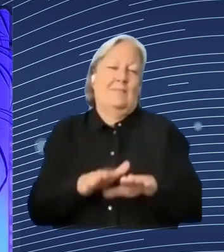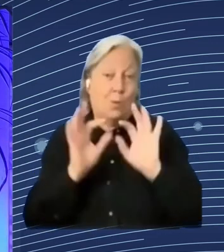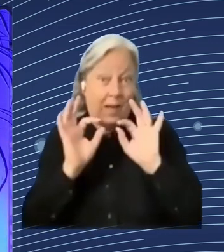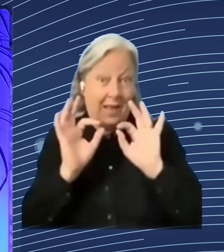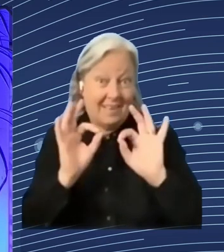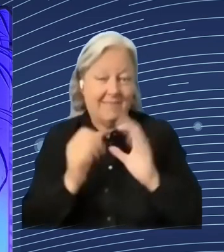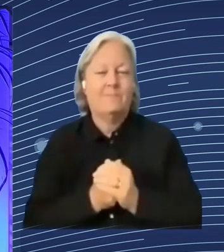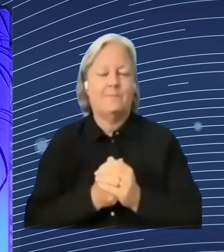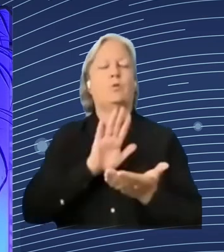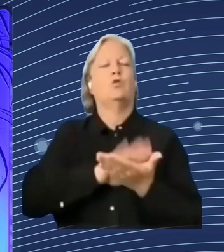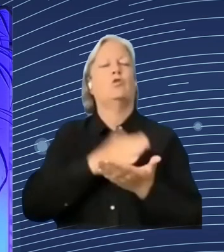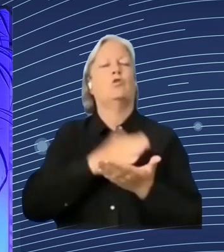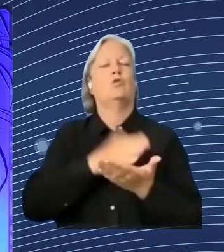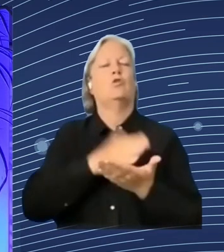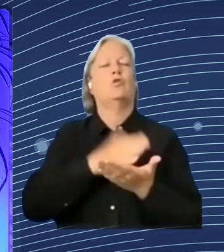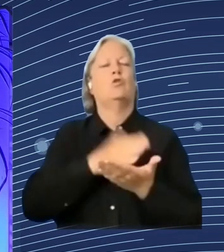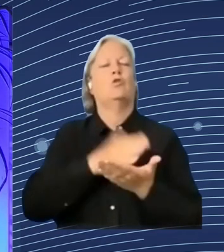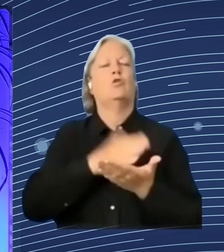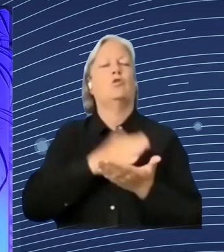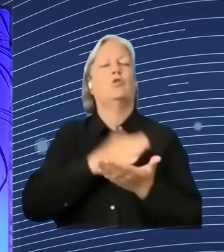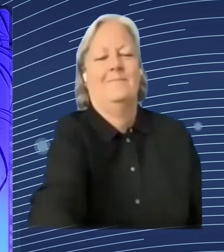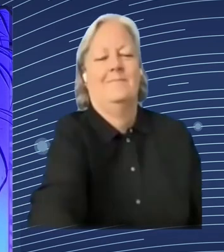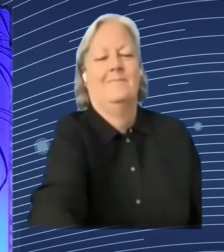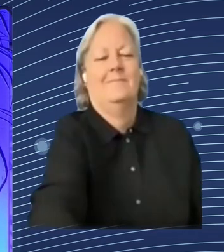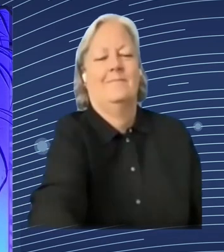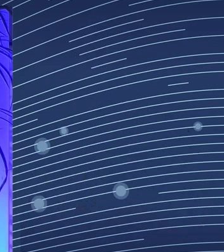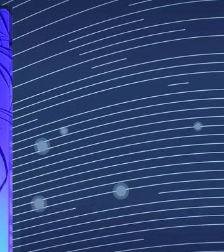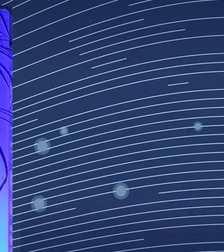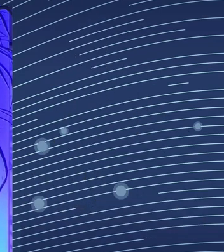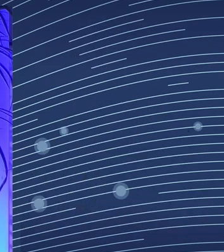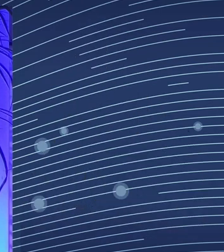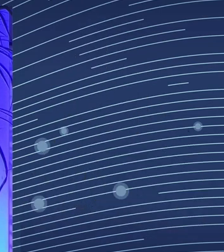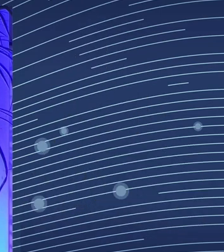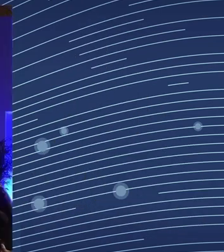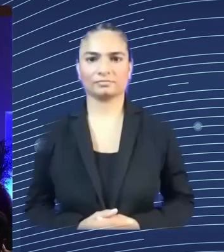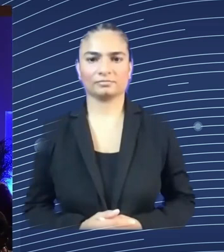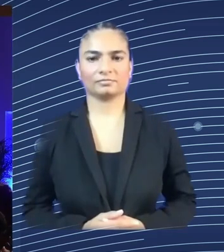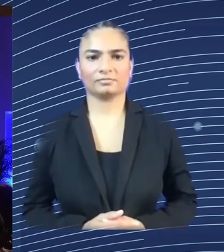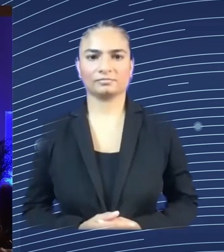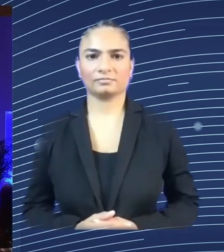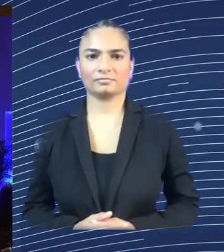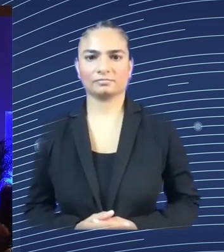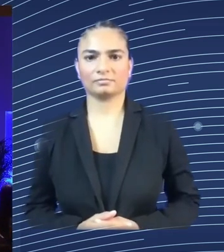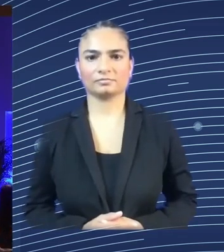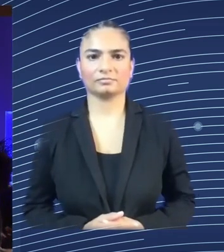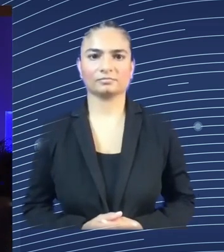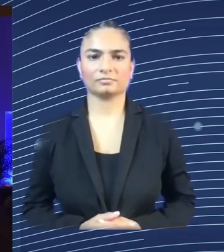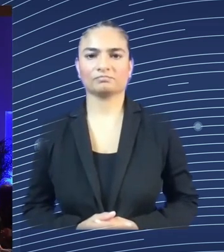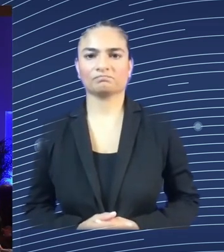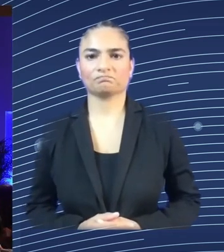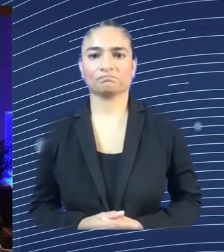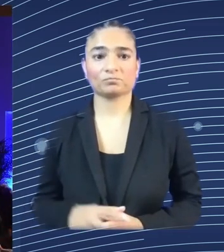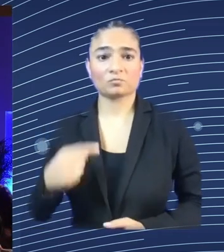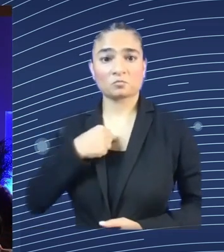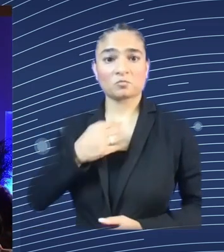presentation, which will be by Franck-Victor Laurent. Please give him an applause, and let me remind you that he's